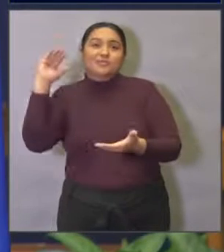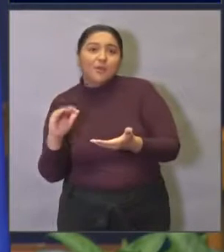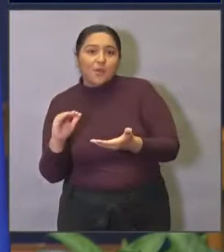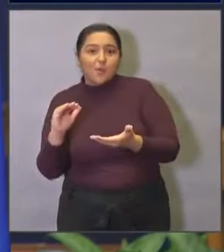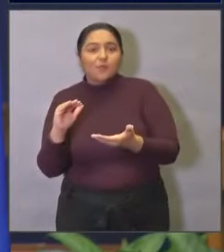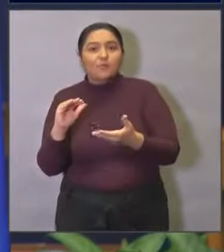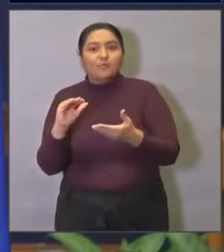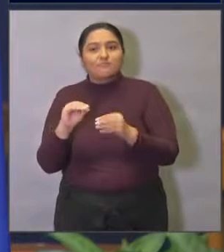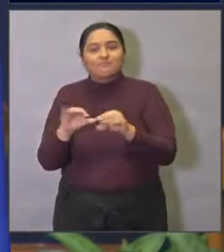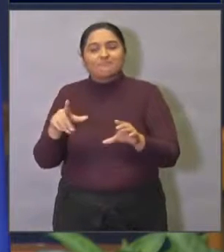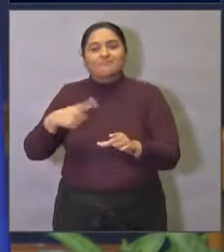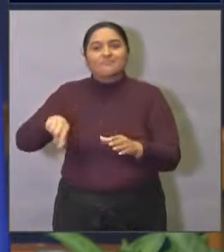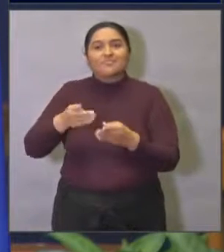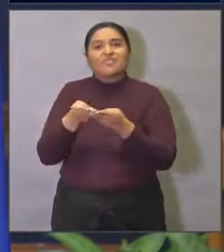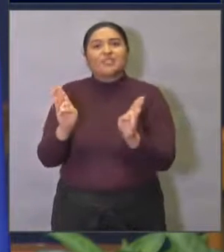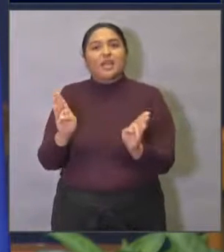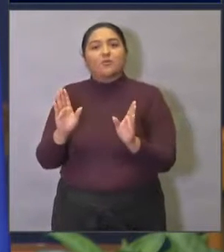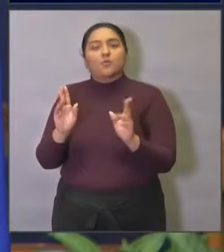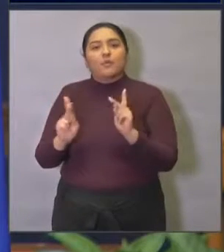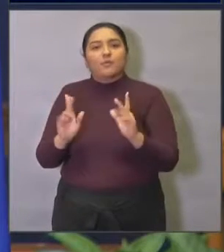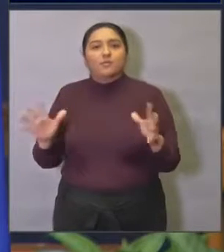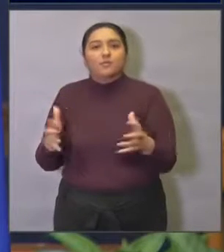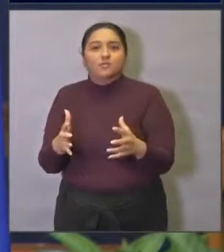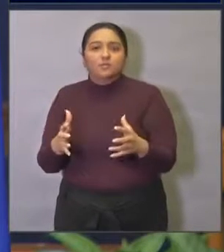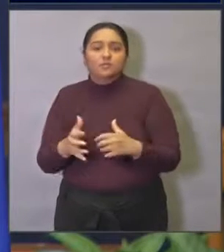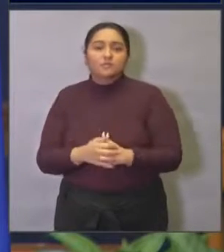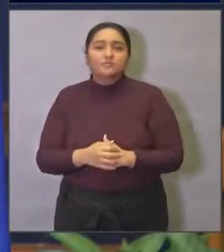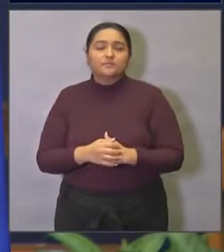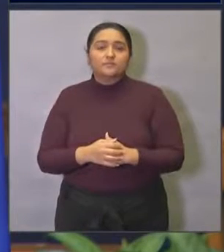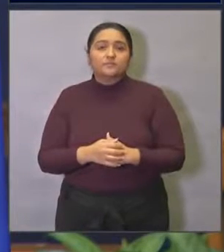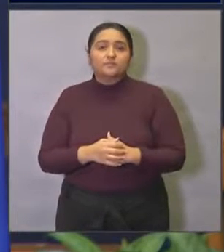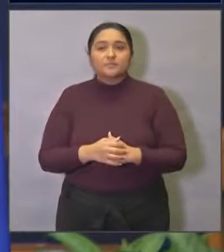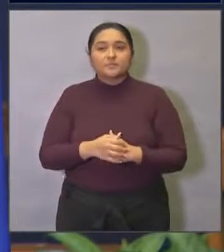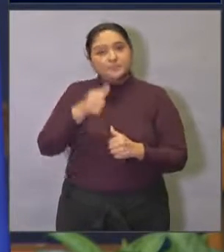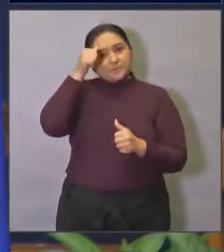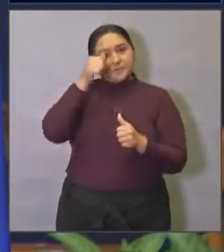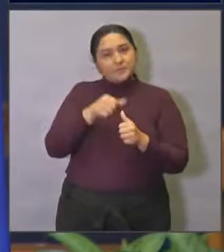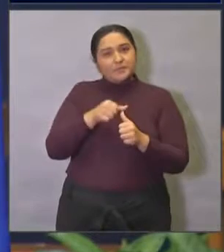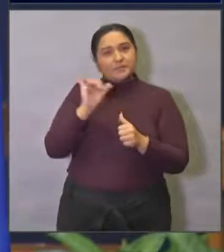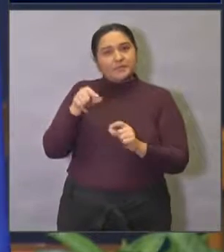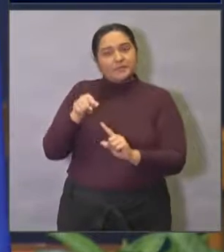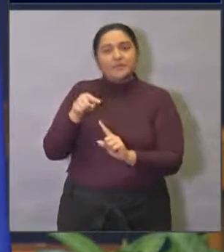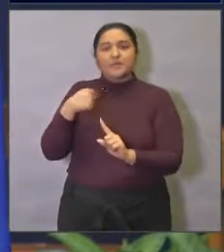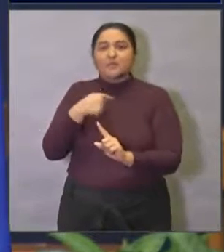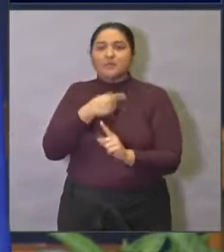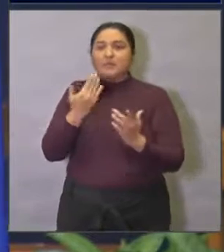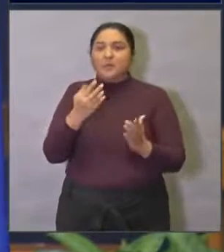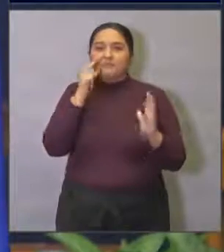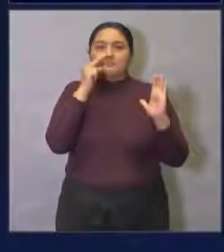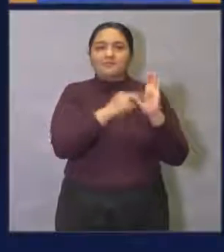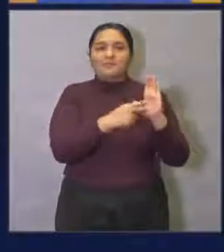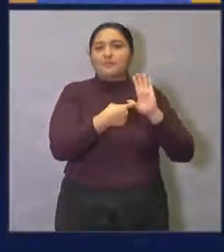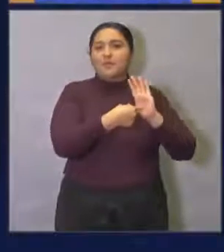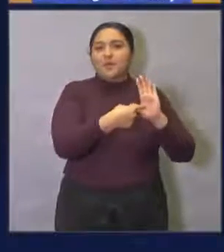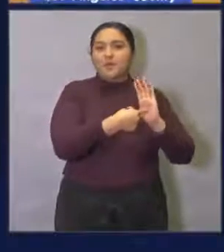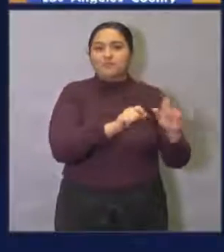general infection rate in the regular population. So with that in mind, let's look at the model. Can you turn on the first slide,